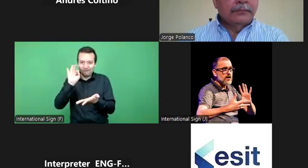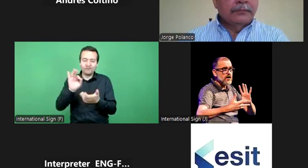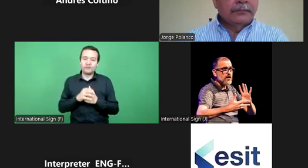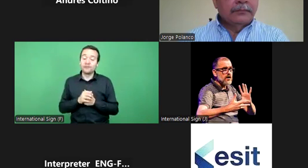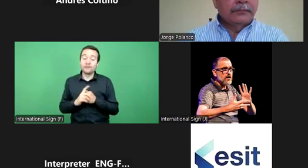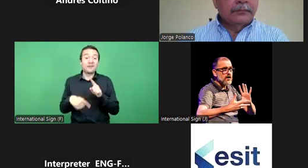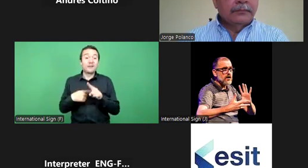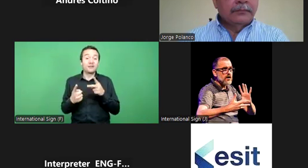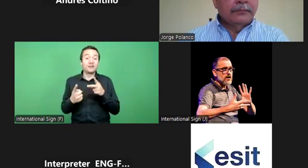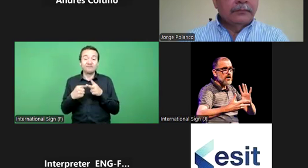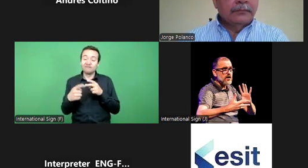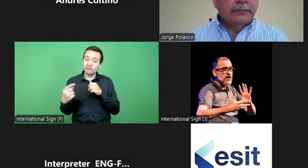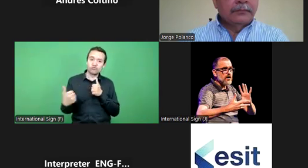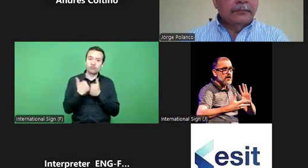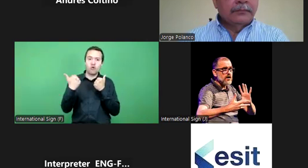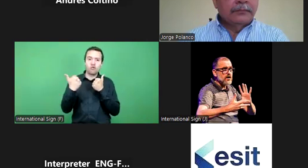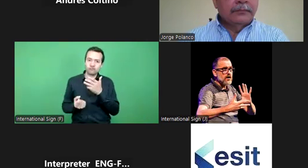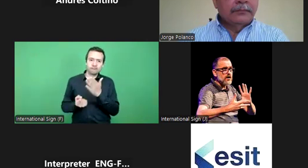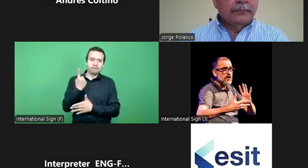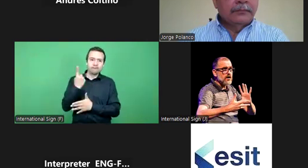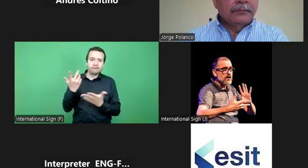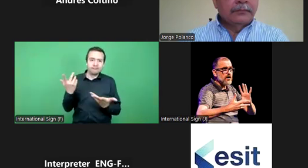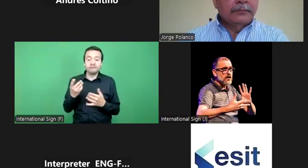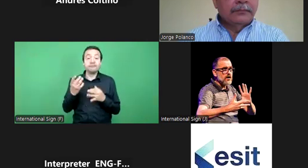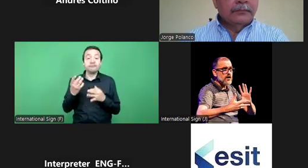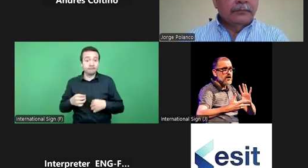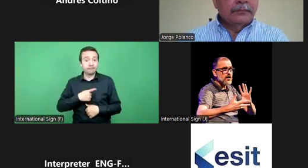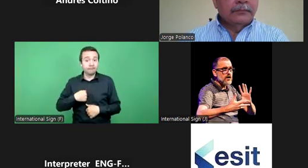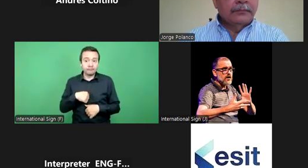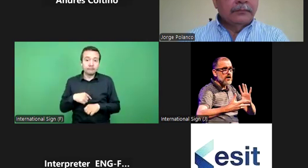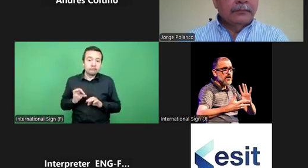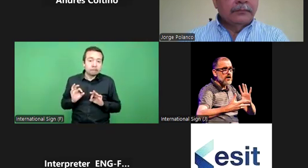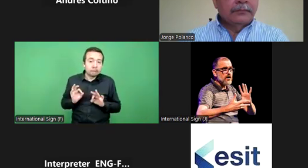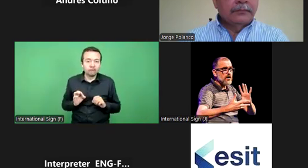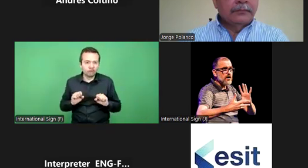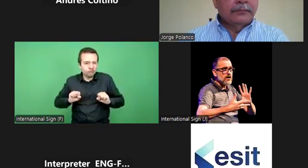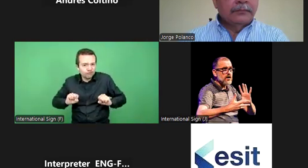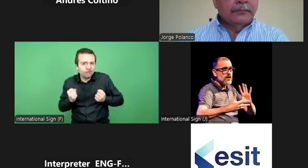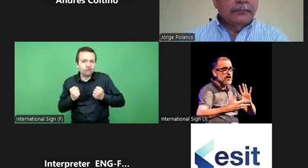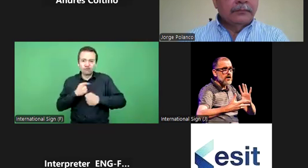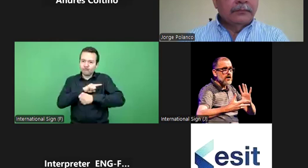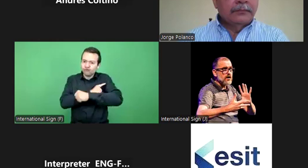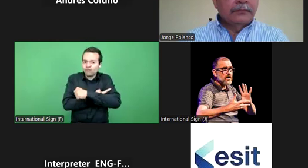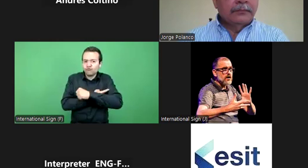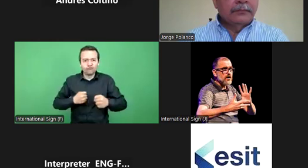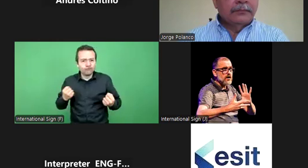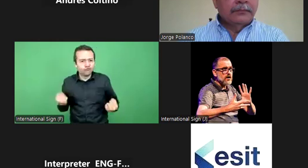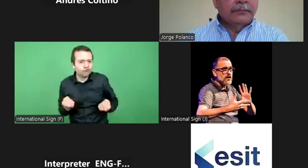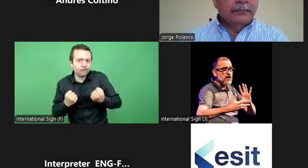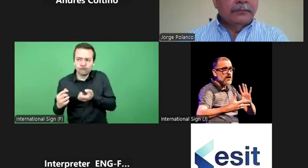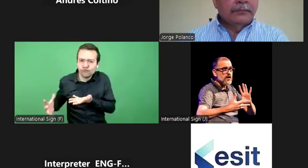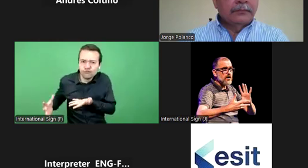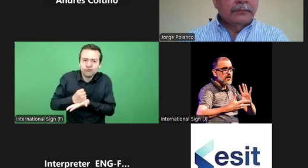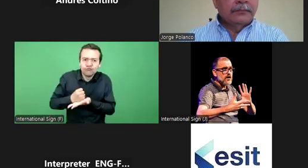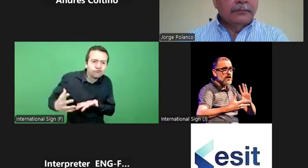capacity for data collection and management and analysis through our own health information system, there is a gap